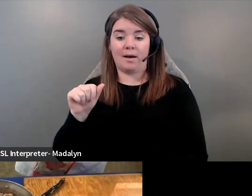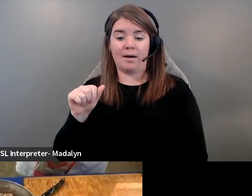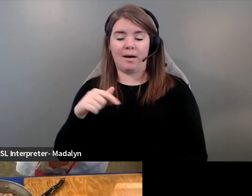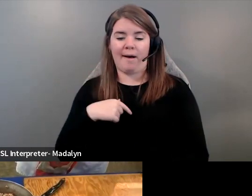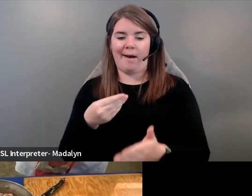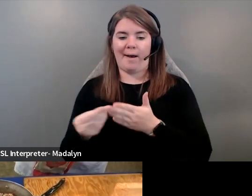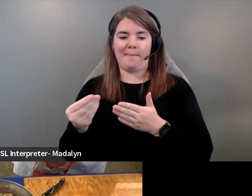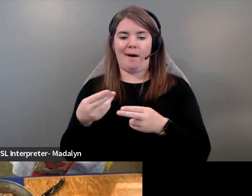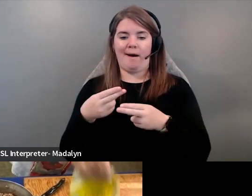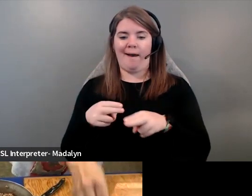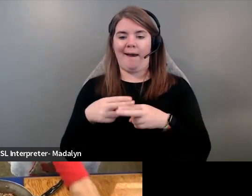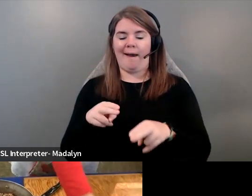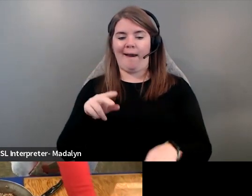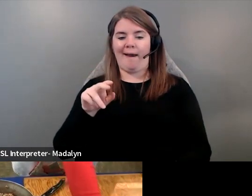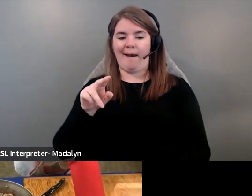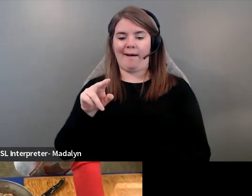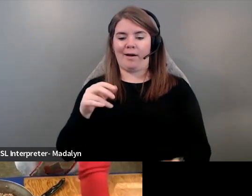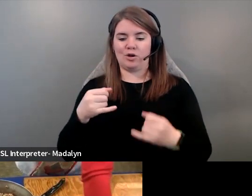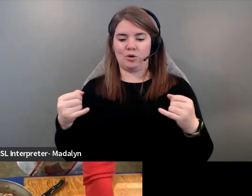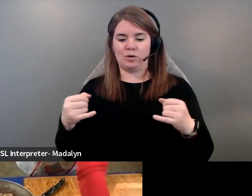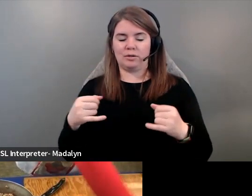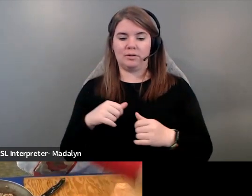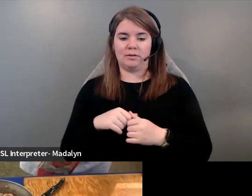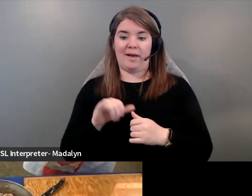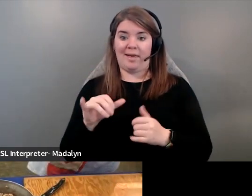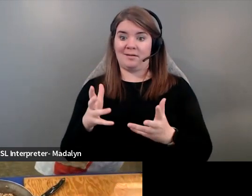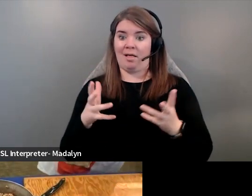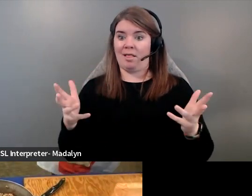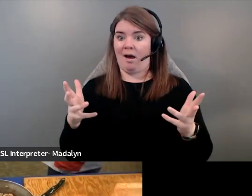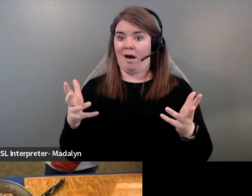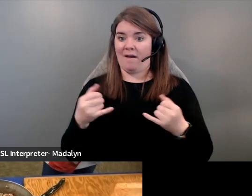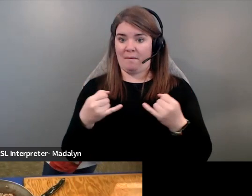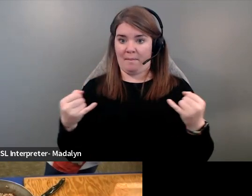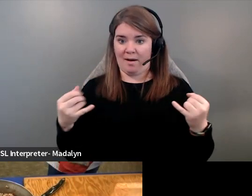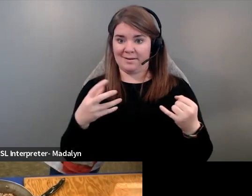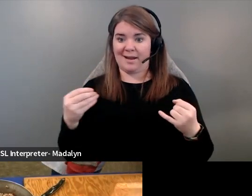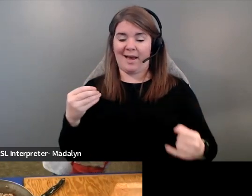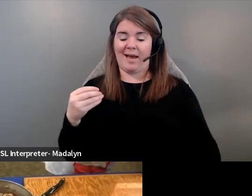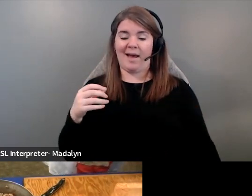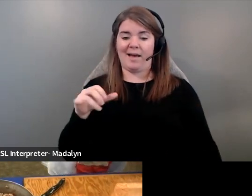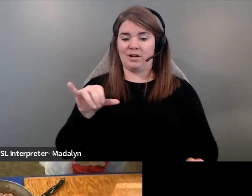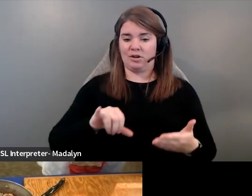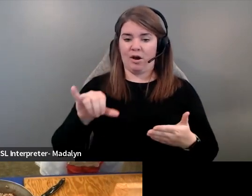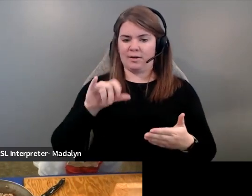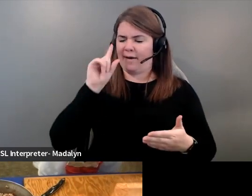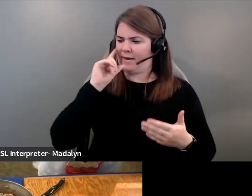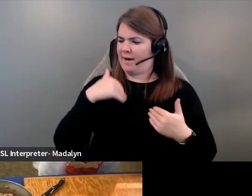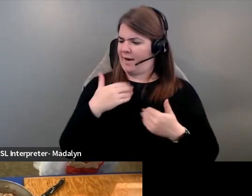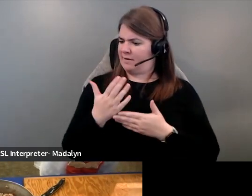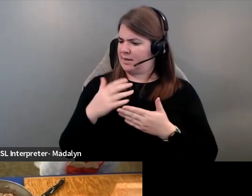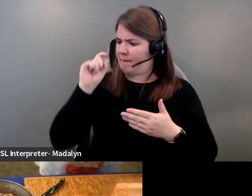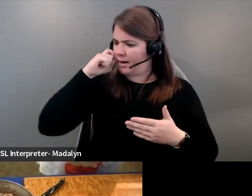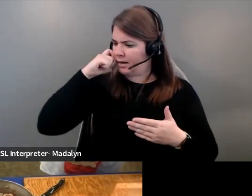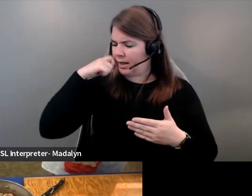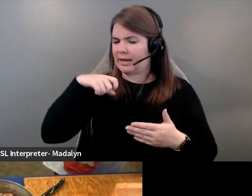beef patty for that. That's a lot of pasta and sauce. You can add, I think I've got on that one some onion. Yeah,